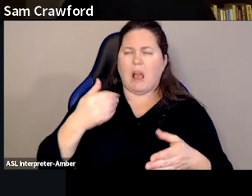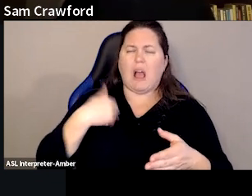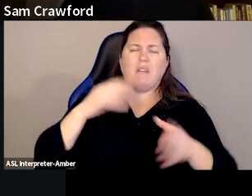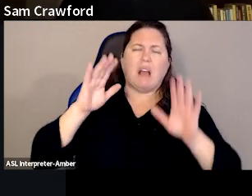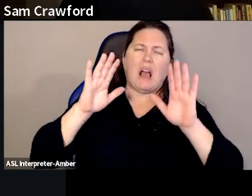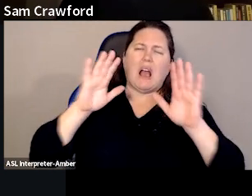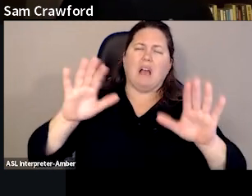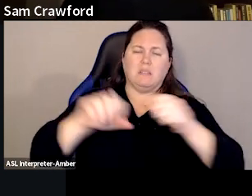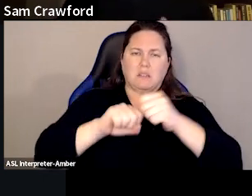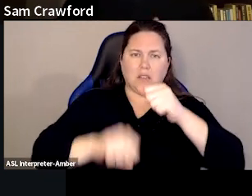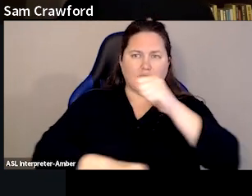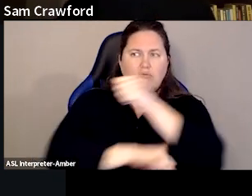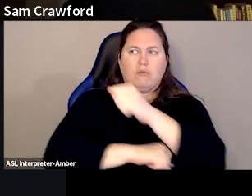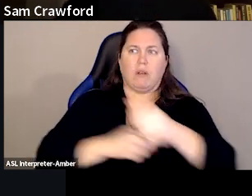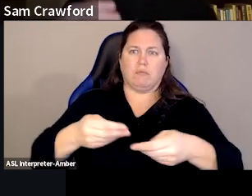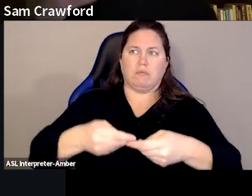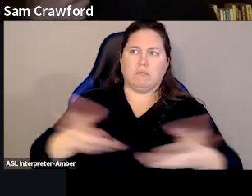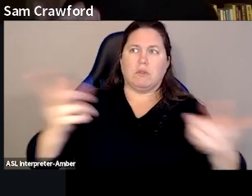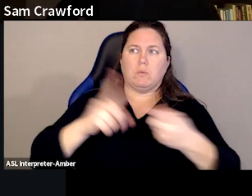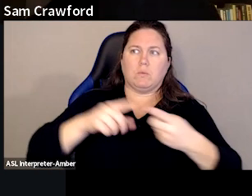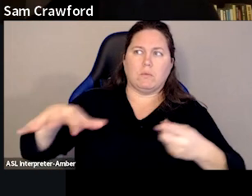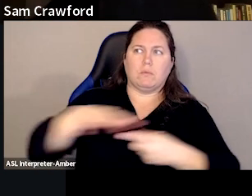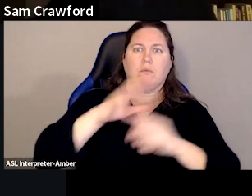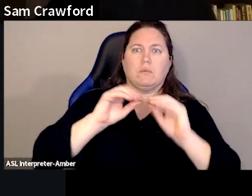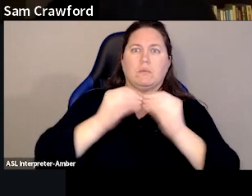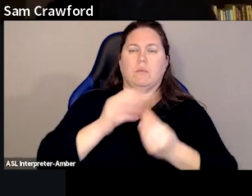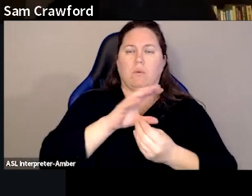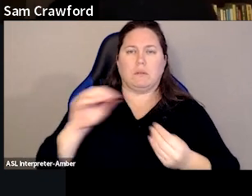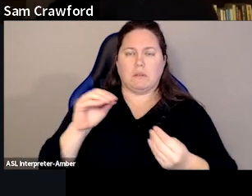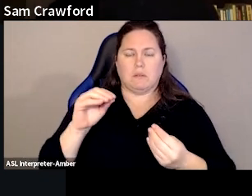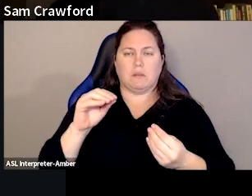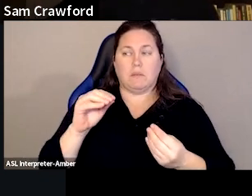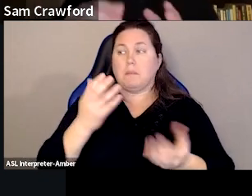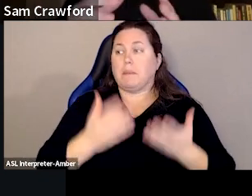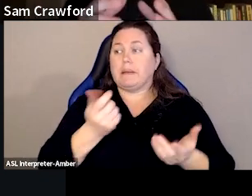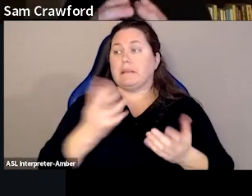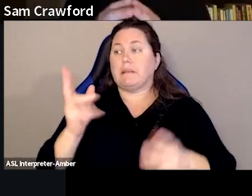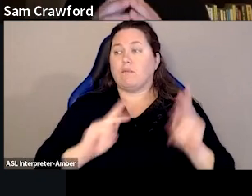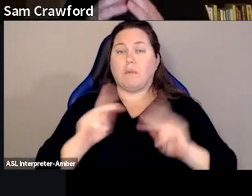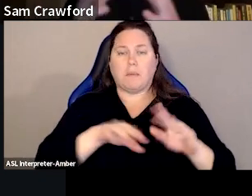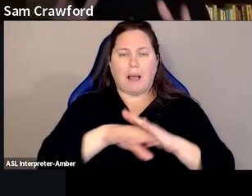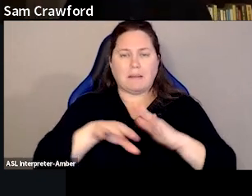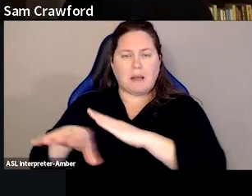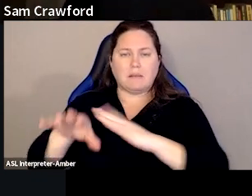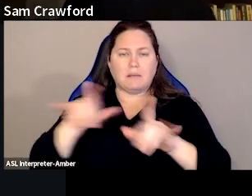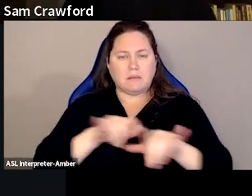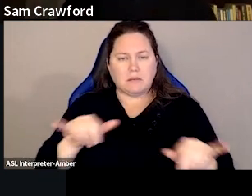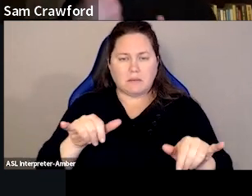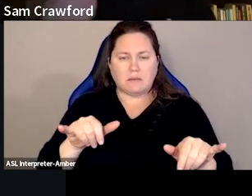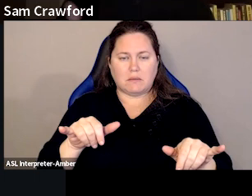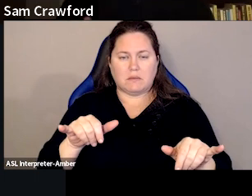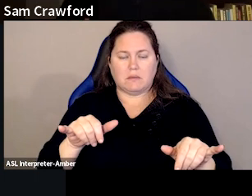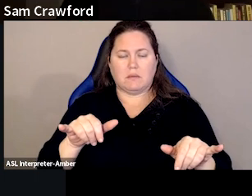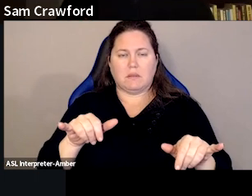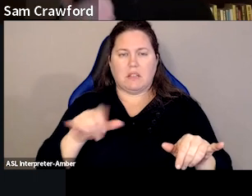to organizations who need, let's say, several people being able to access the site at once. It's intuitive to use,